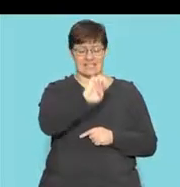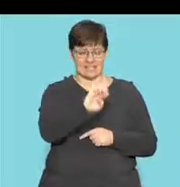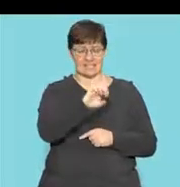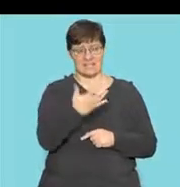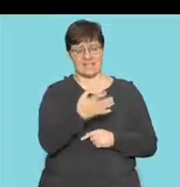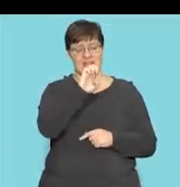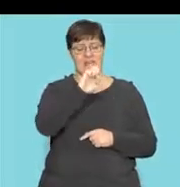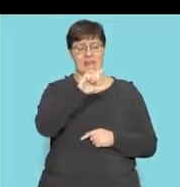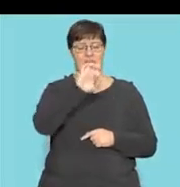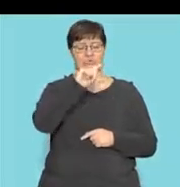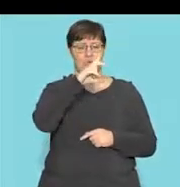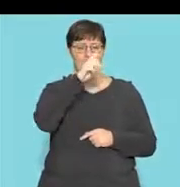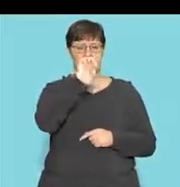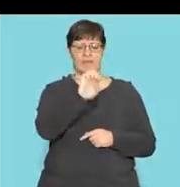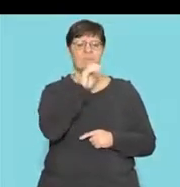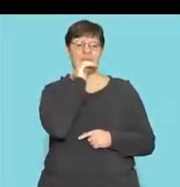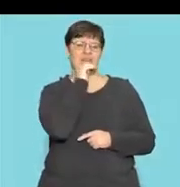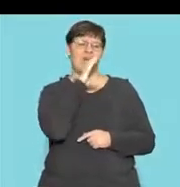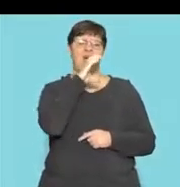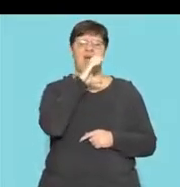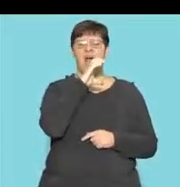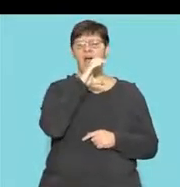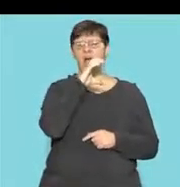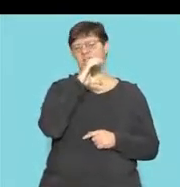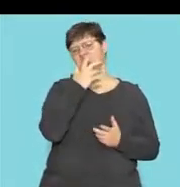electrode. That just is a carbon electrode,